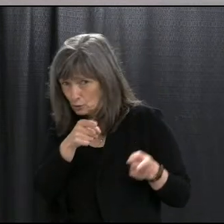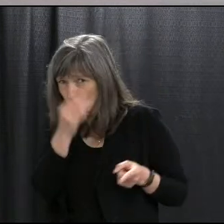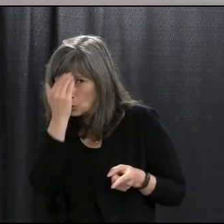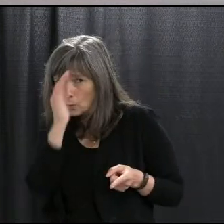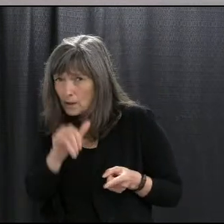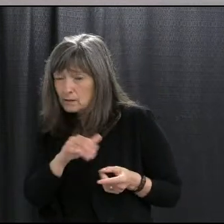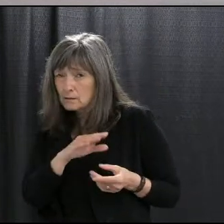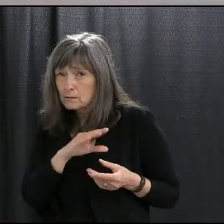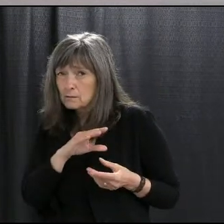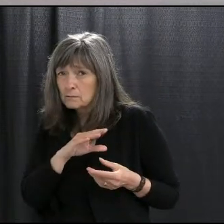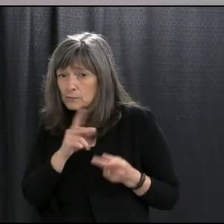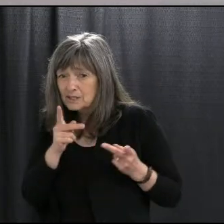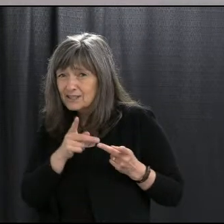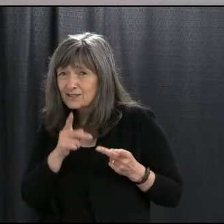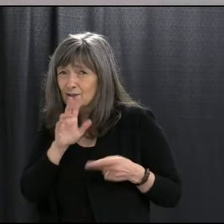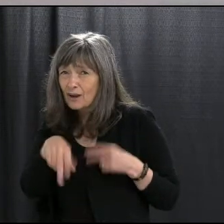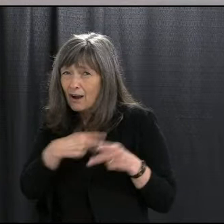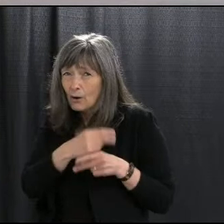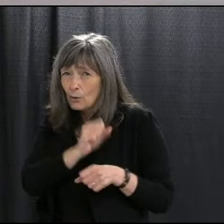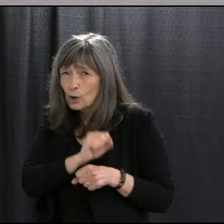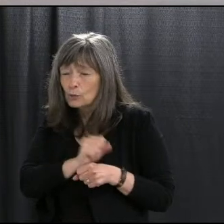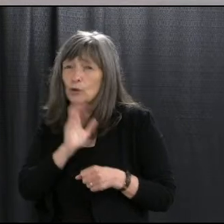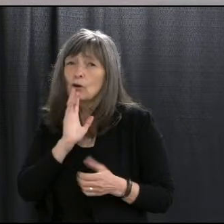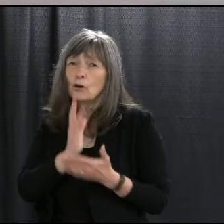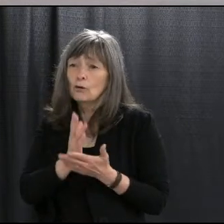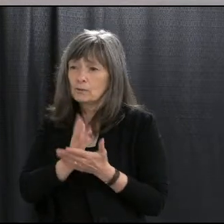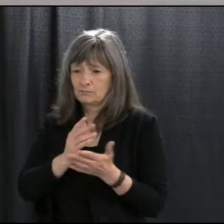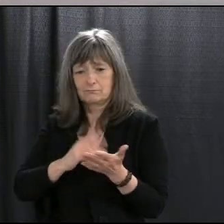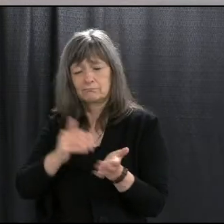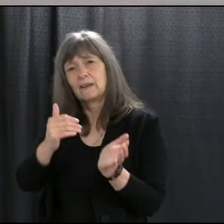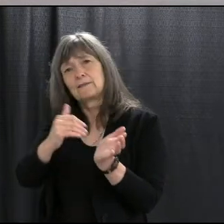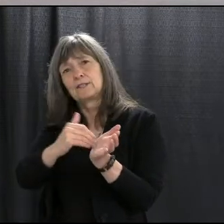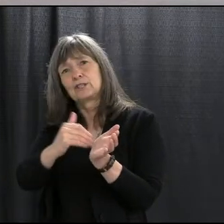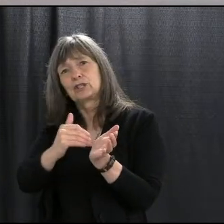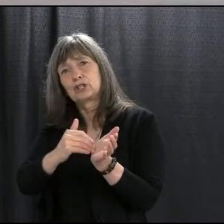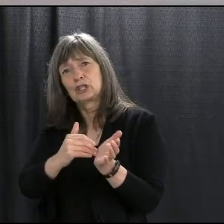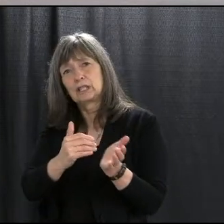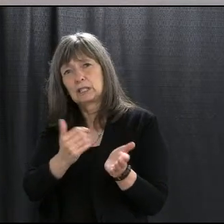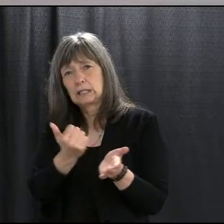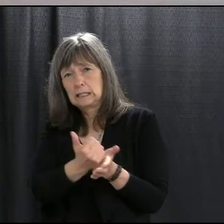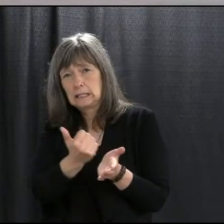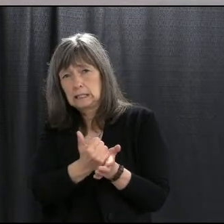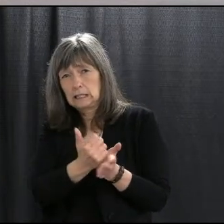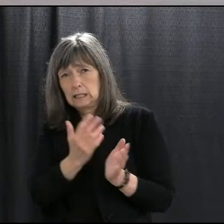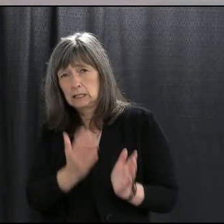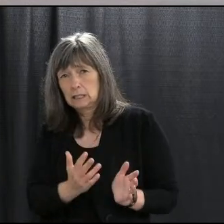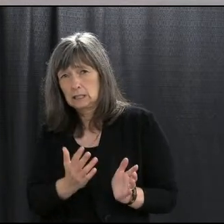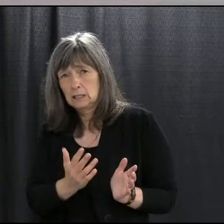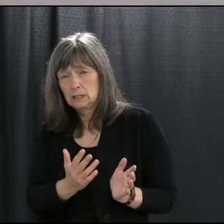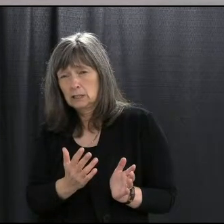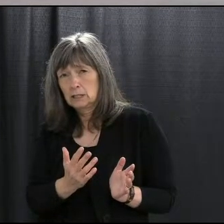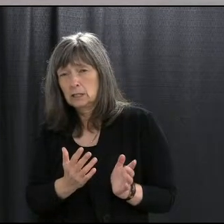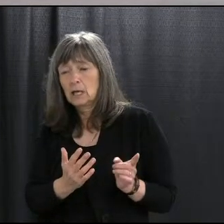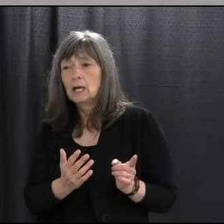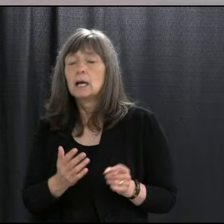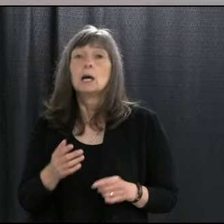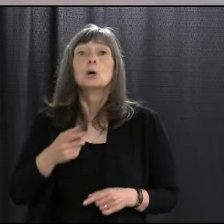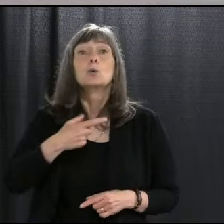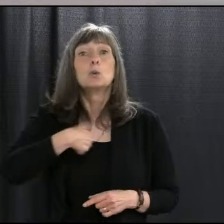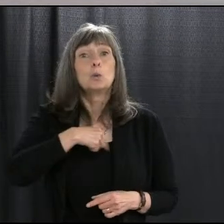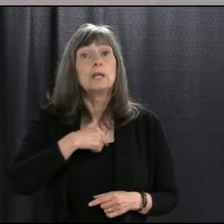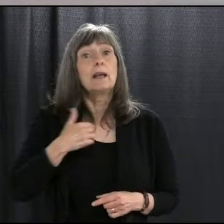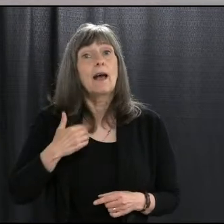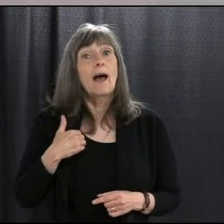that position or that type of work, and is that something that could be utilized here in the province? Yeah, so we've got a